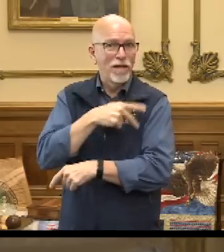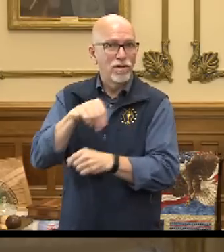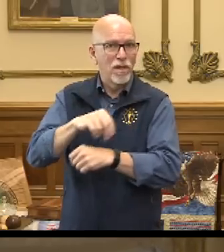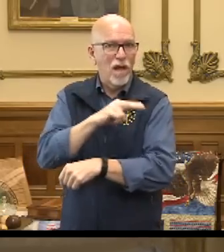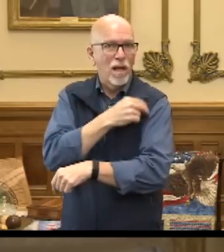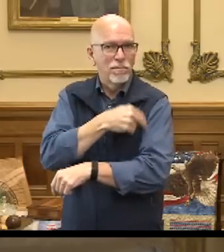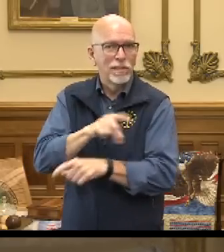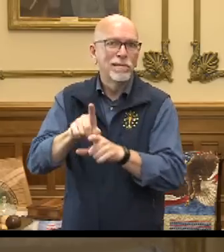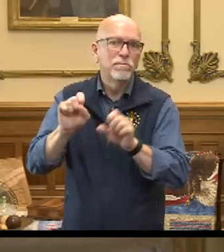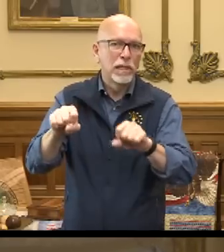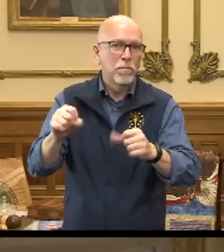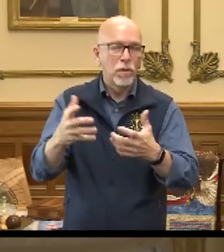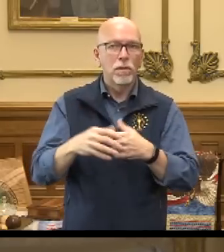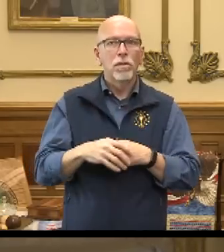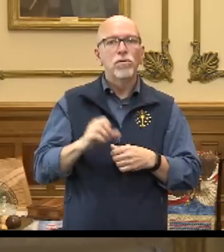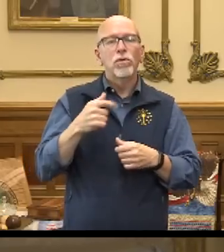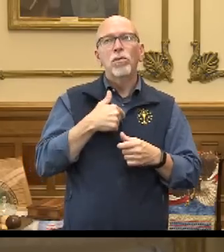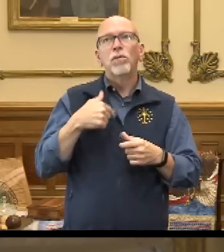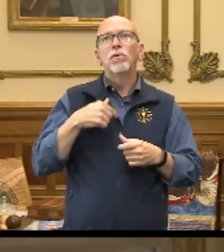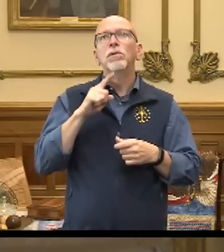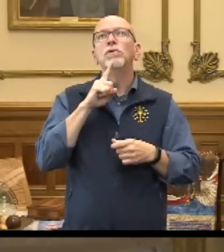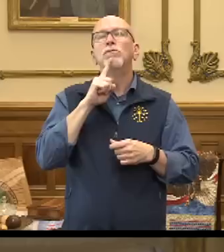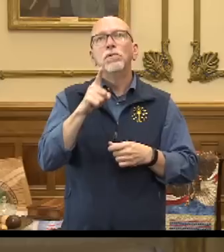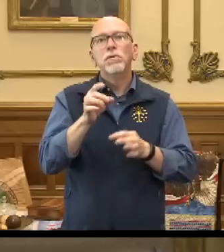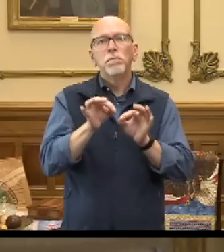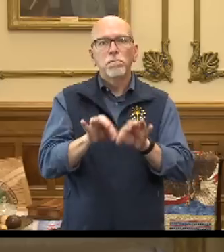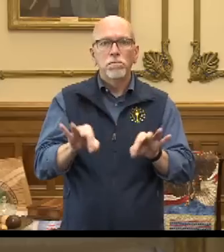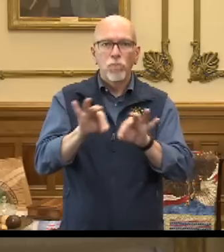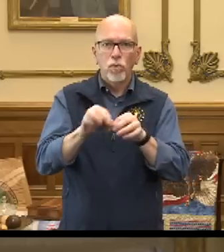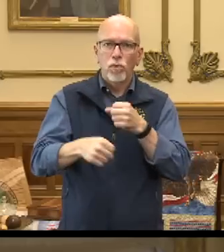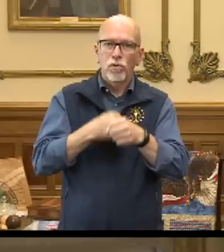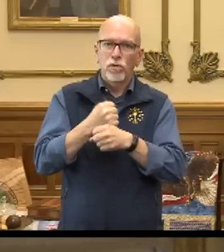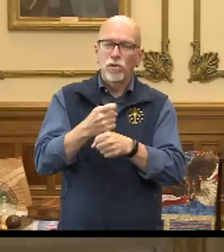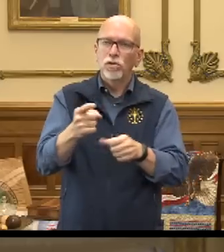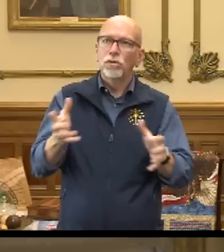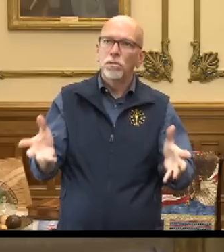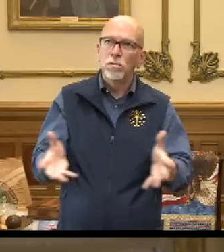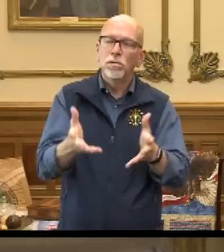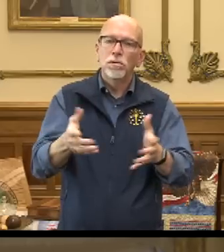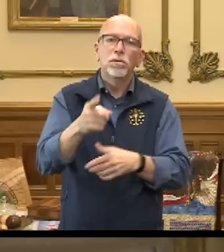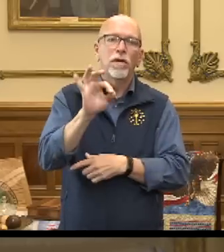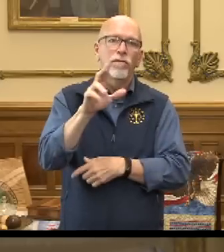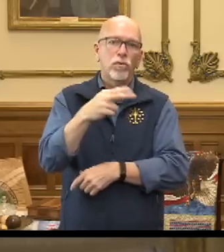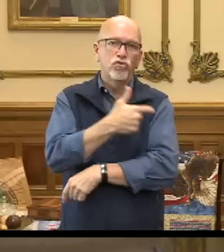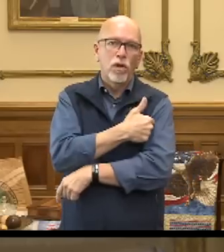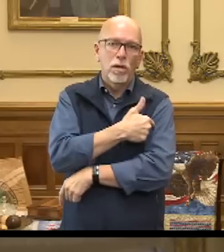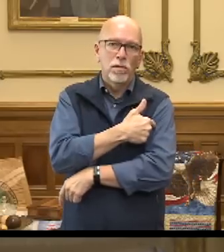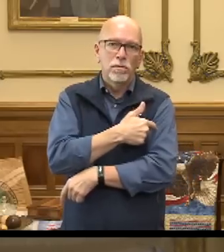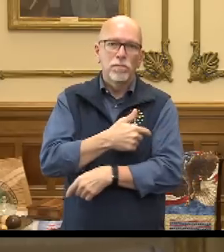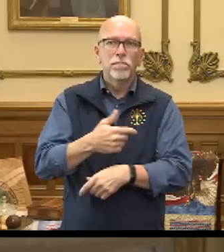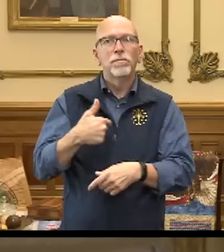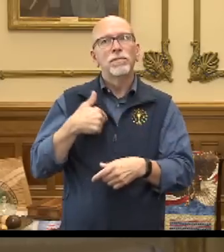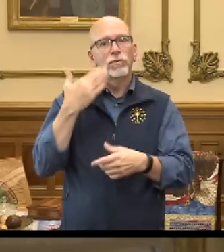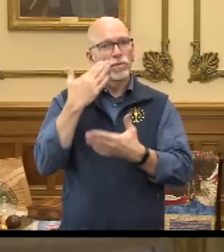hospital as possible. So it's a really important year to get your influenza shot. I think I know somebody who got their shot recently.